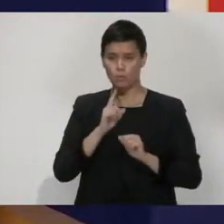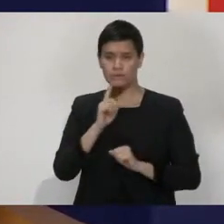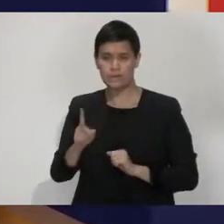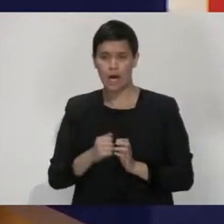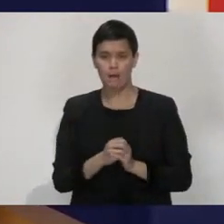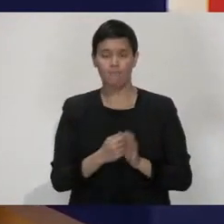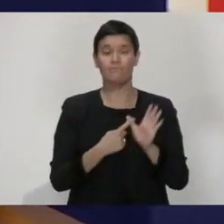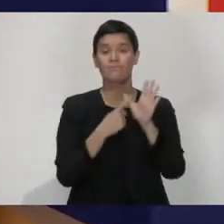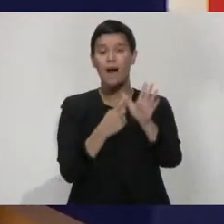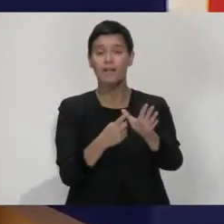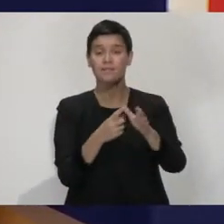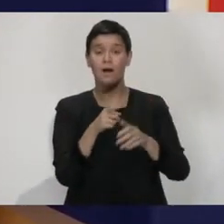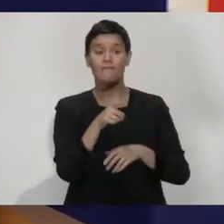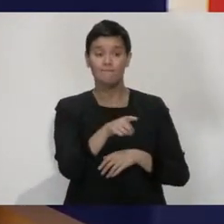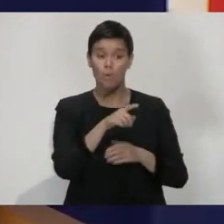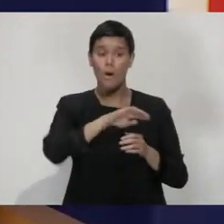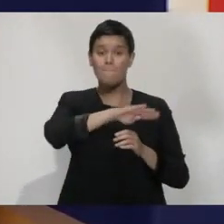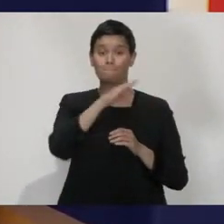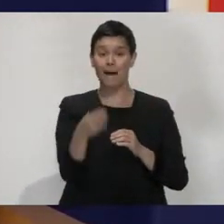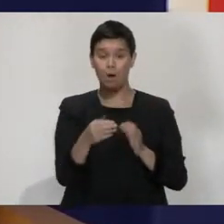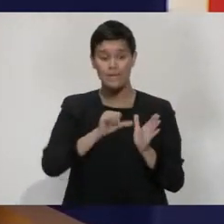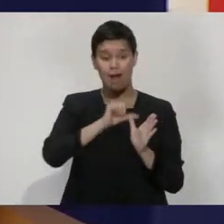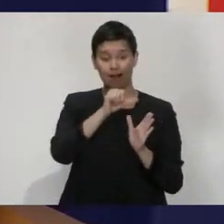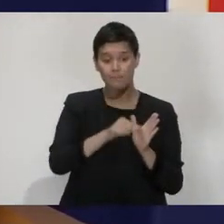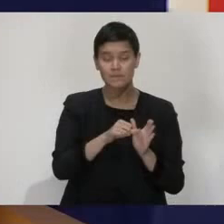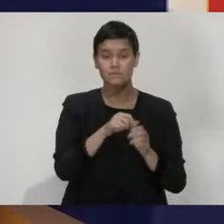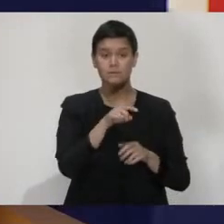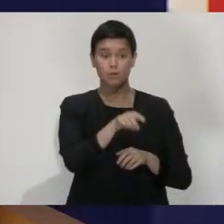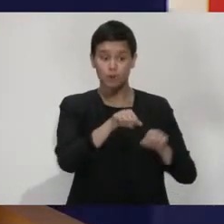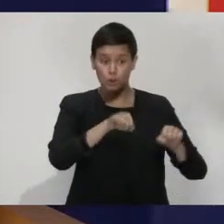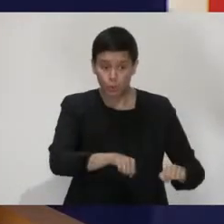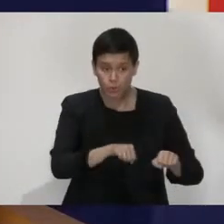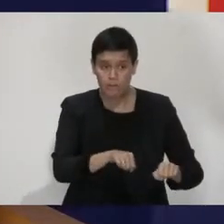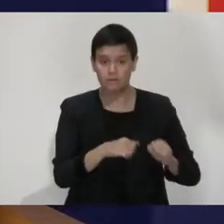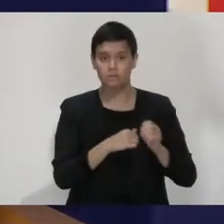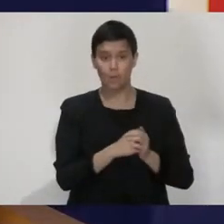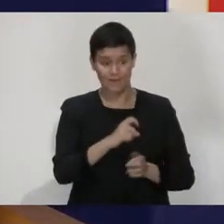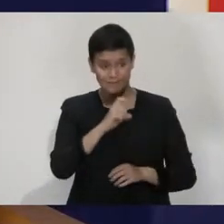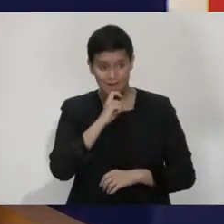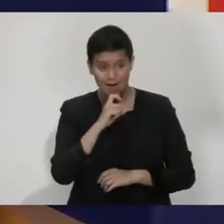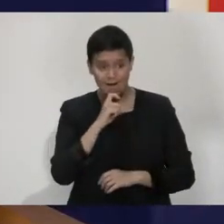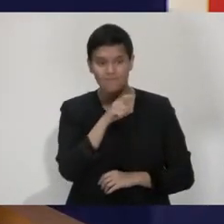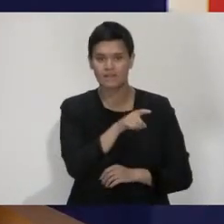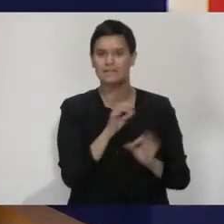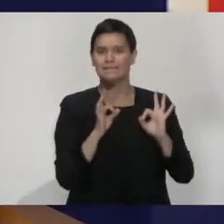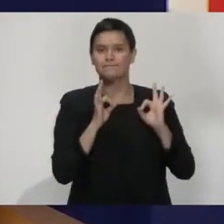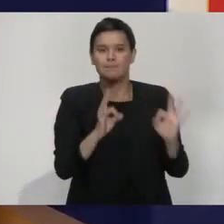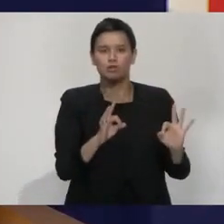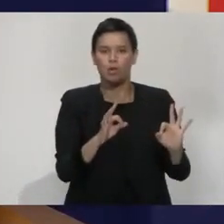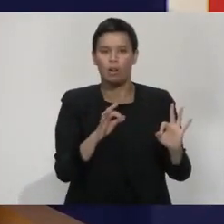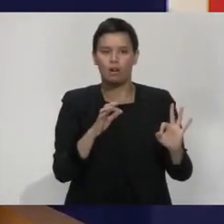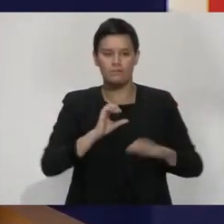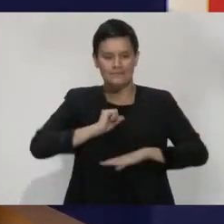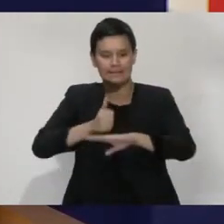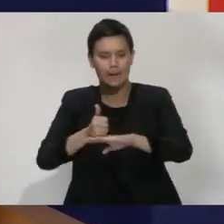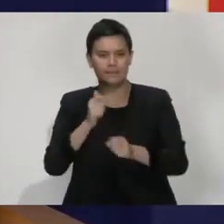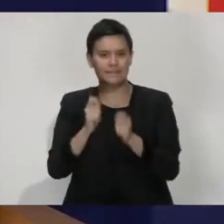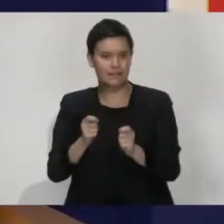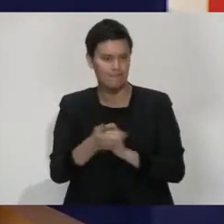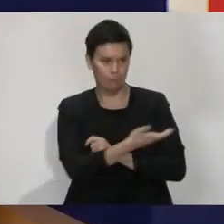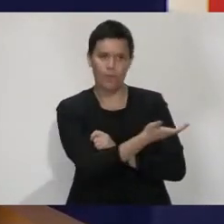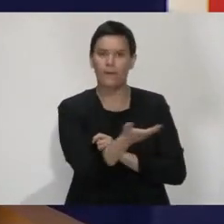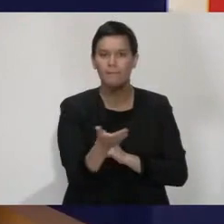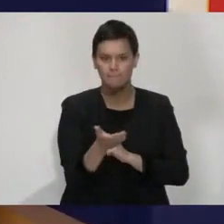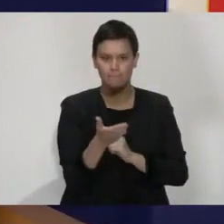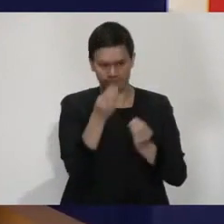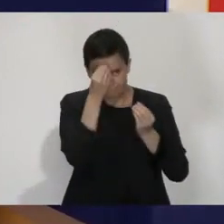put in place for students and staff at that school, and that there's a number of pop-up stations that they've been informed about that